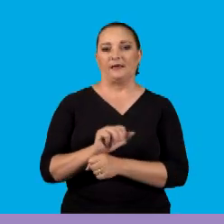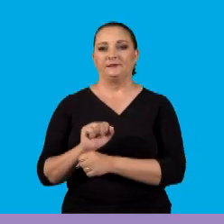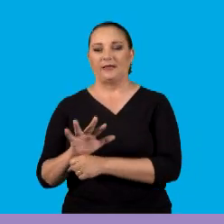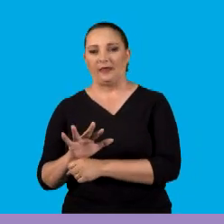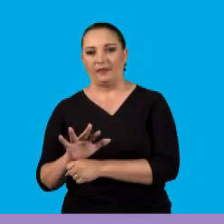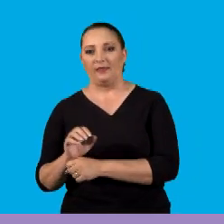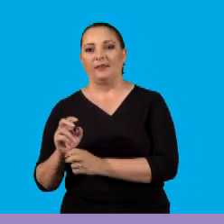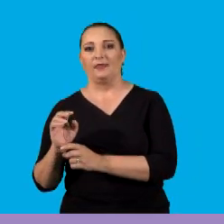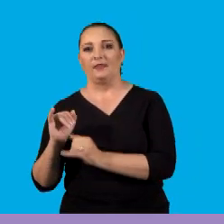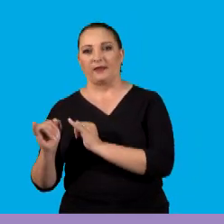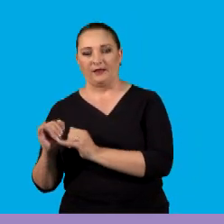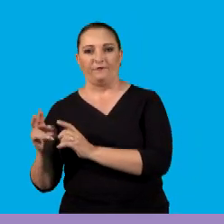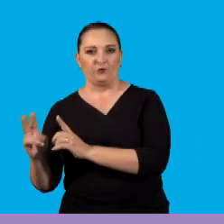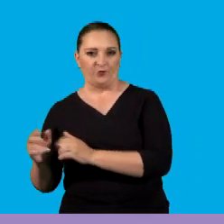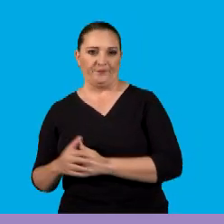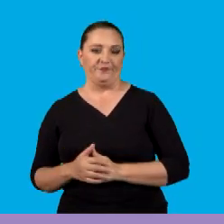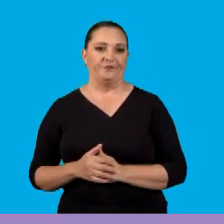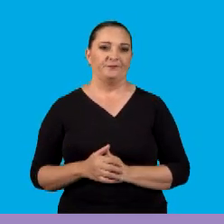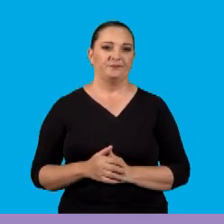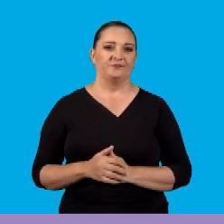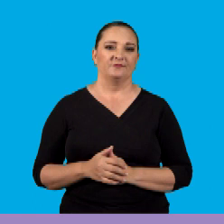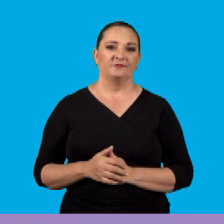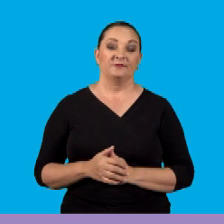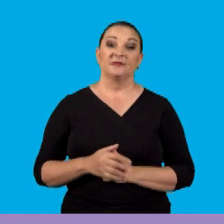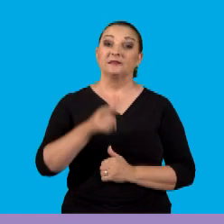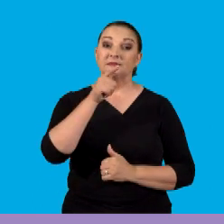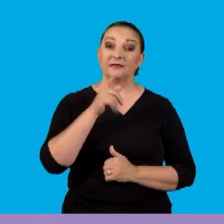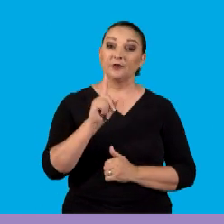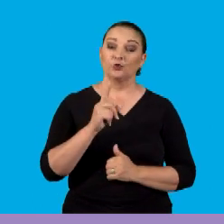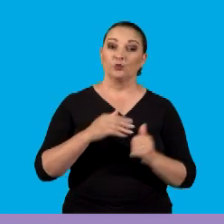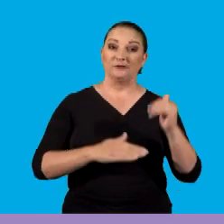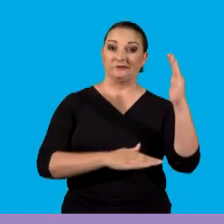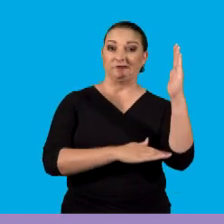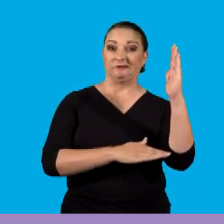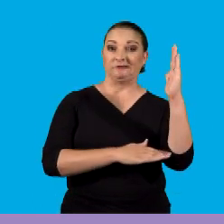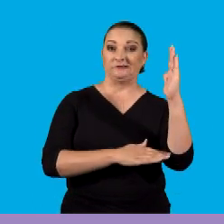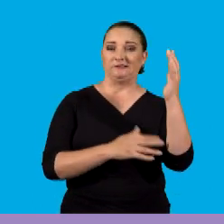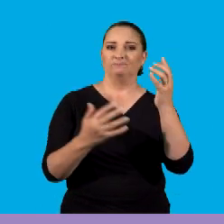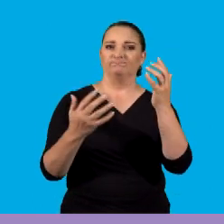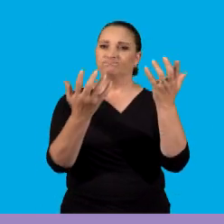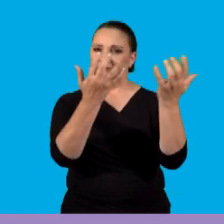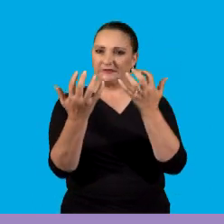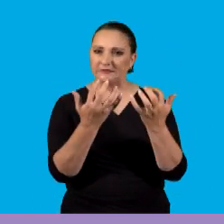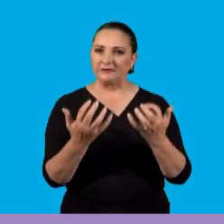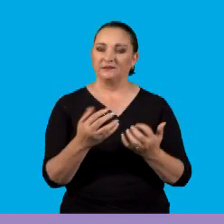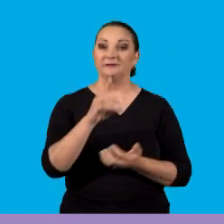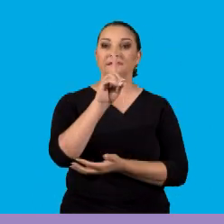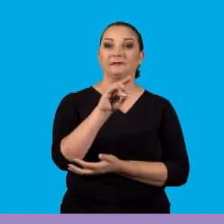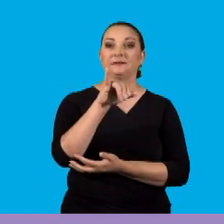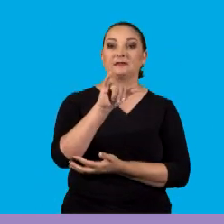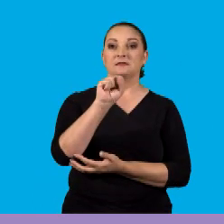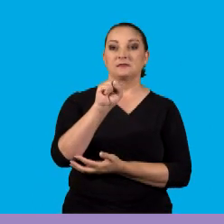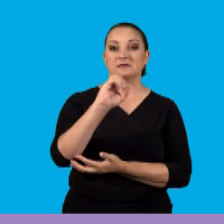9s, the grade 10s, 11s, and 12s. So when we are talking about discrete data, we are talking